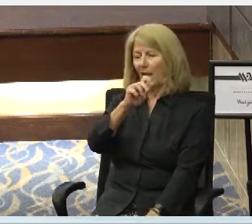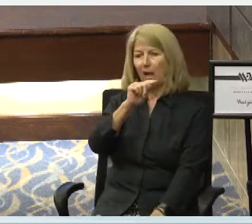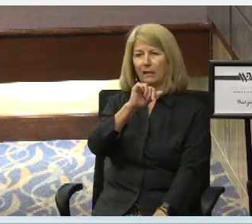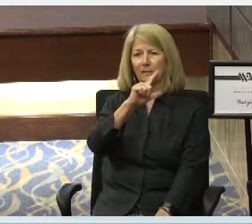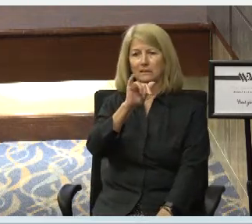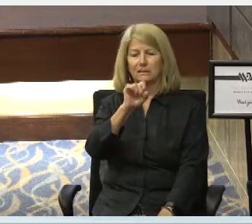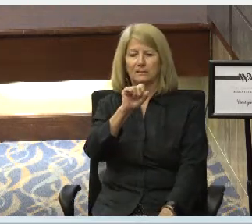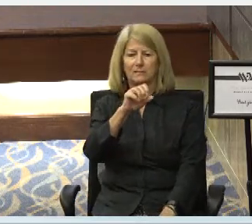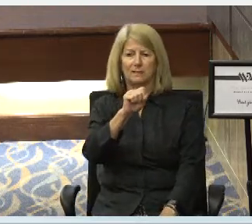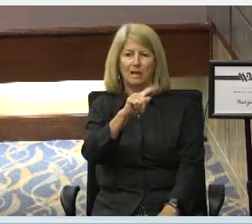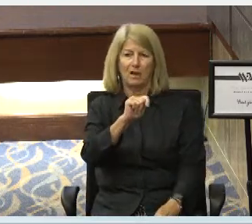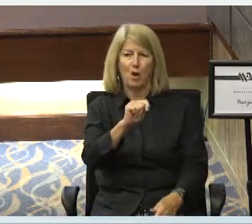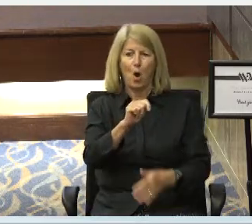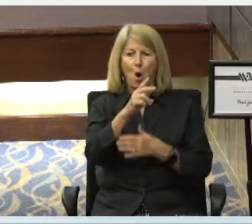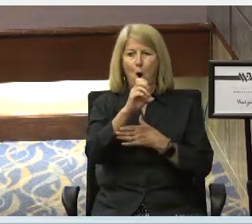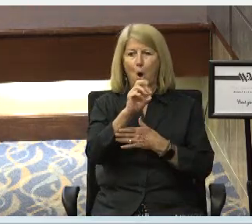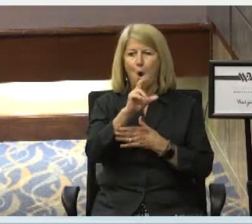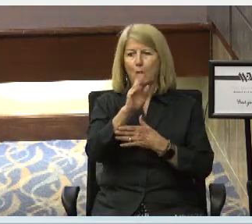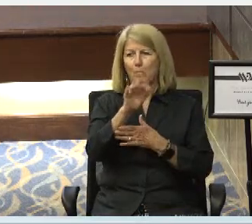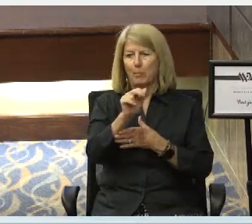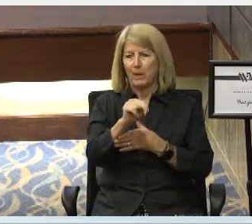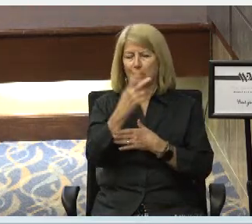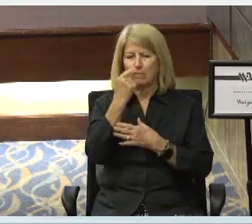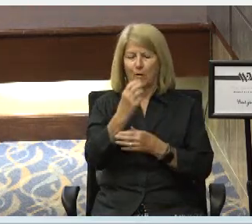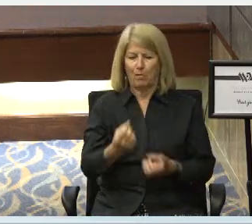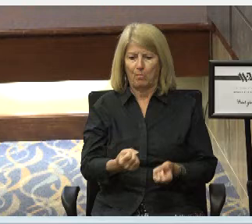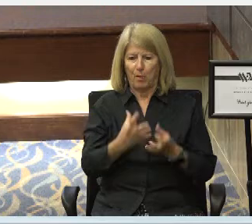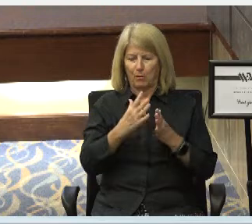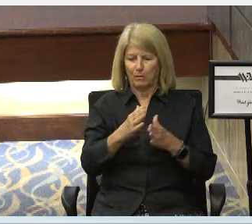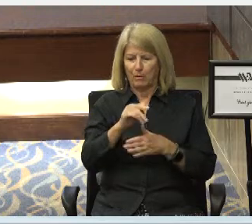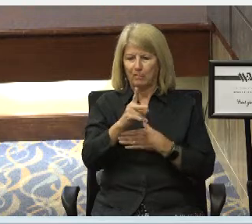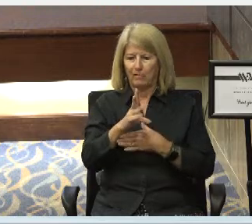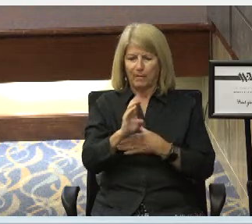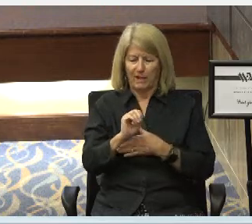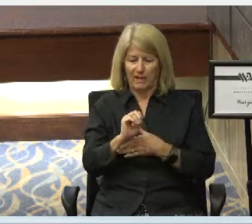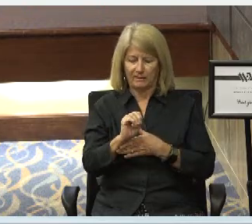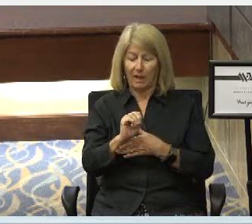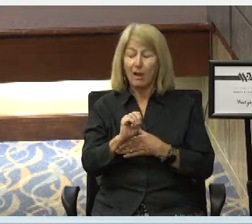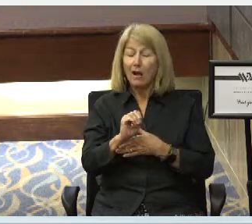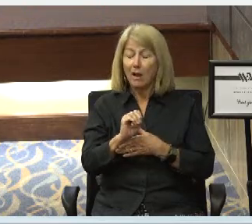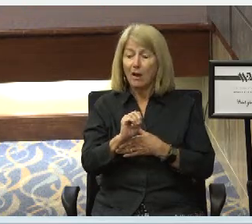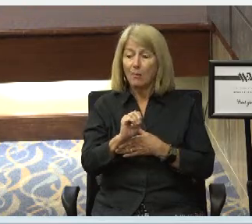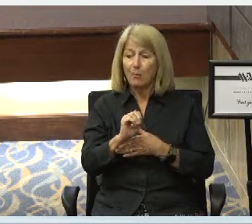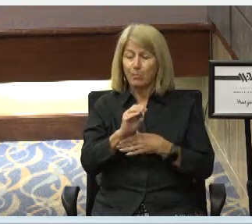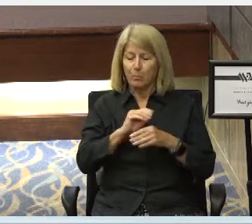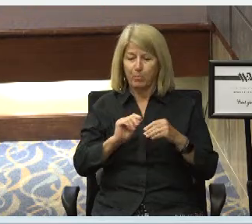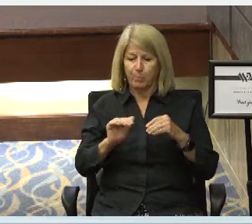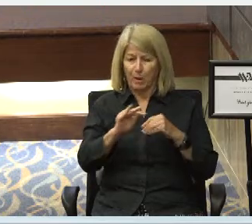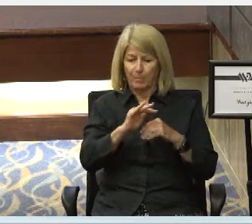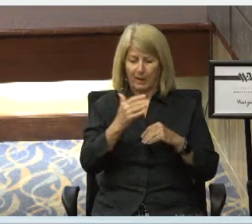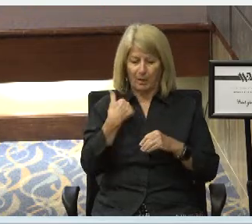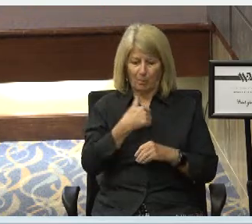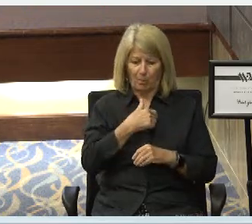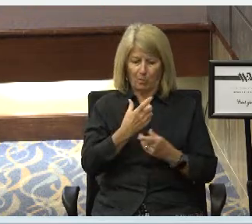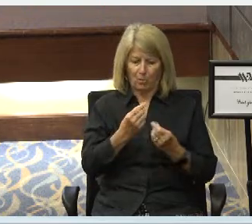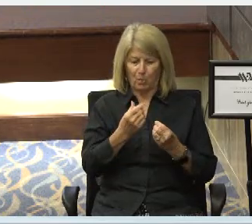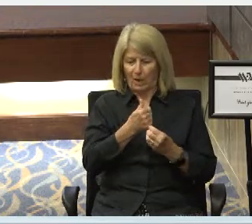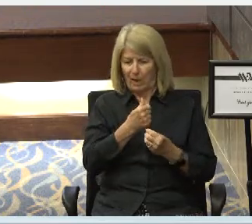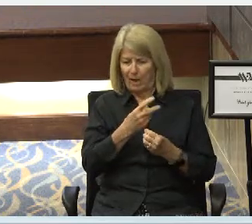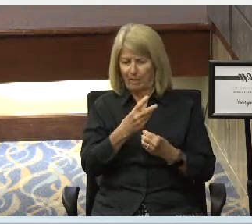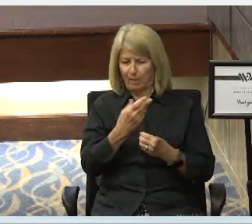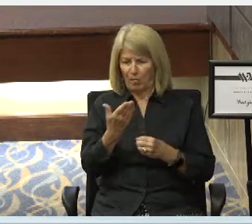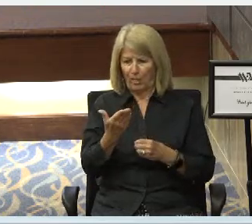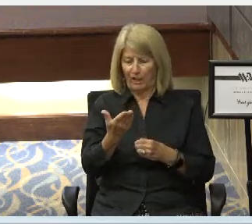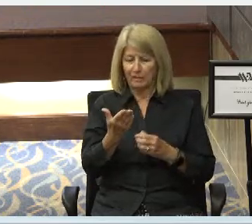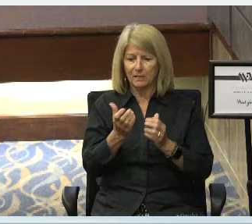Catalyst Urban for multiple phases of the downtown riverfront property. So we're doing a couple of things where,